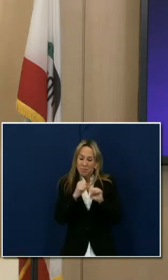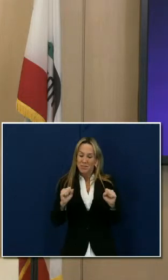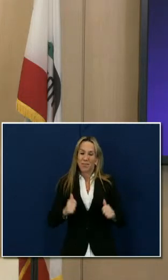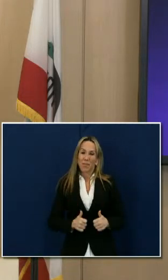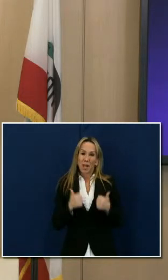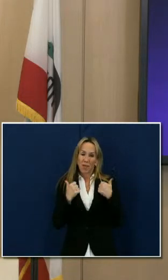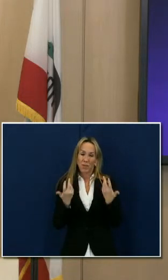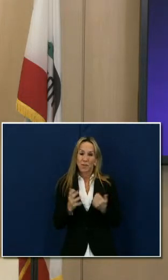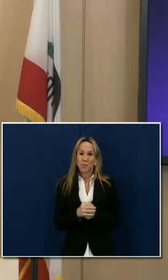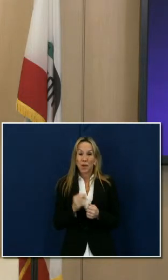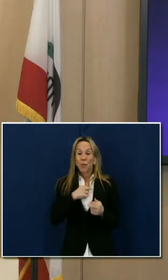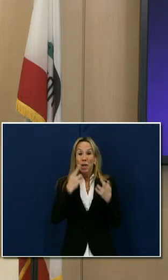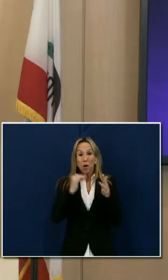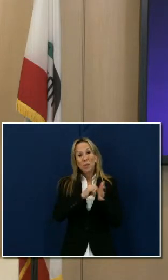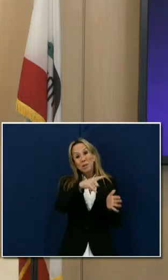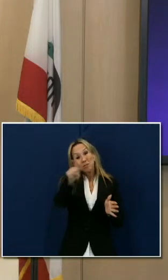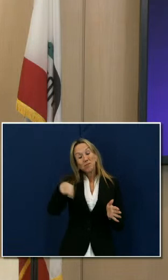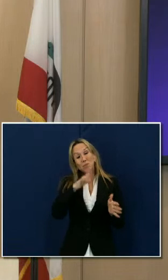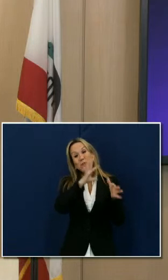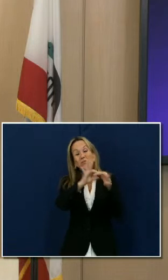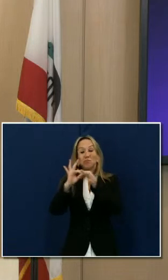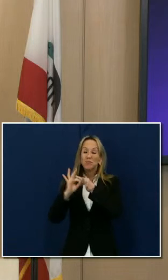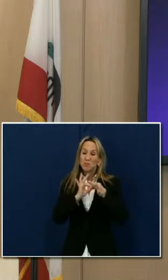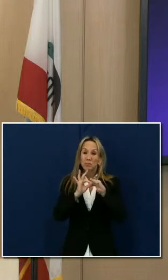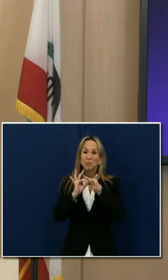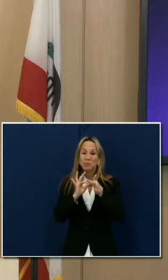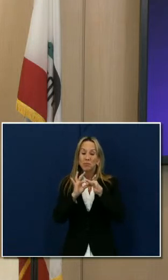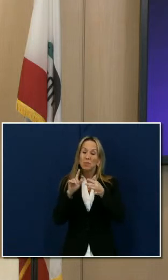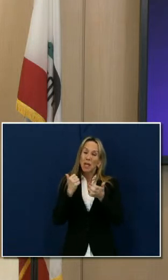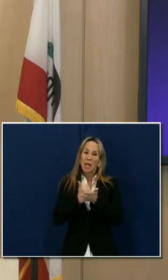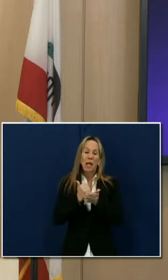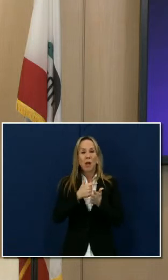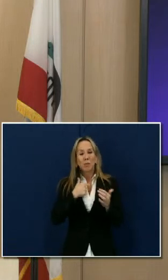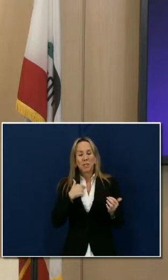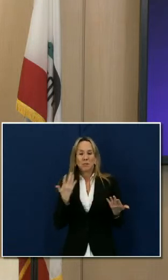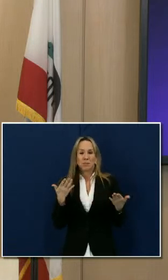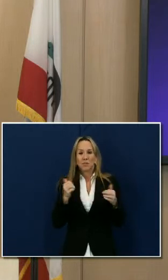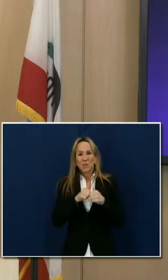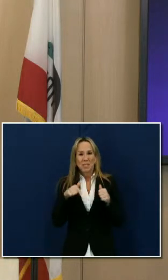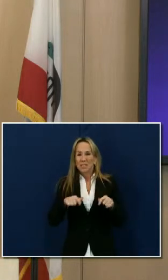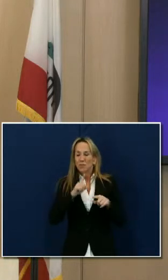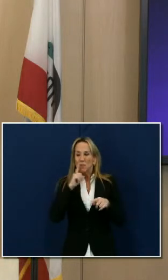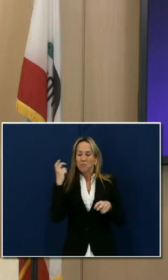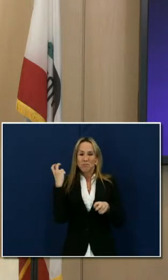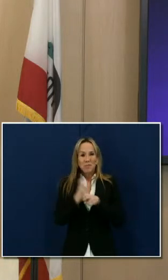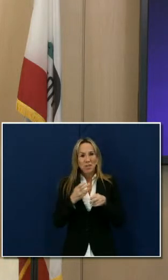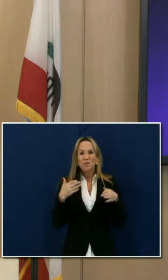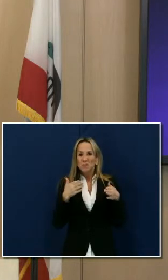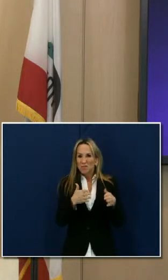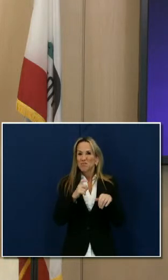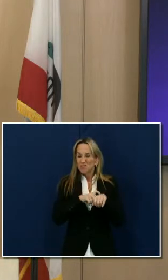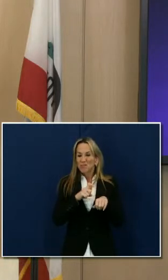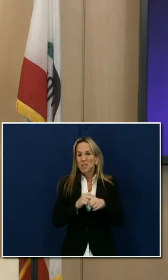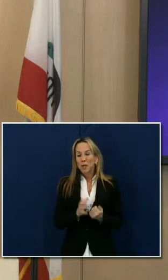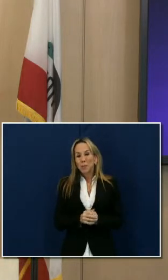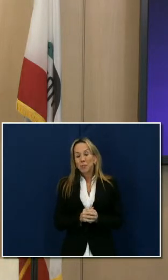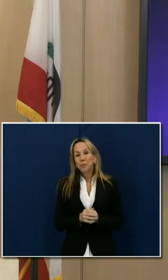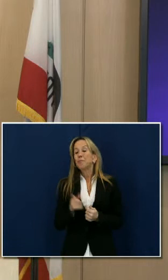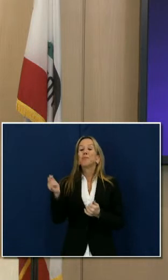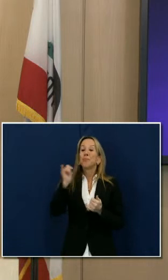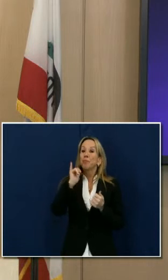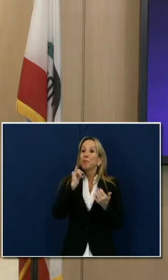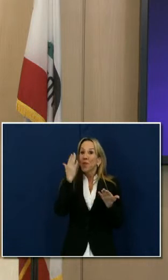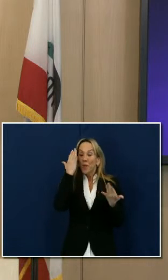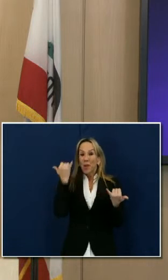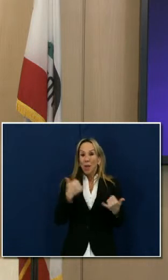together as we try to get through this very difficult time we're facing. As was mentioned by Chairman Cox, San Diego County received the first allocation of